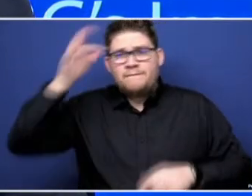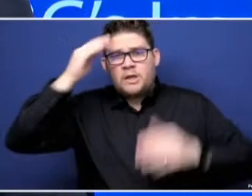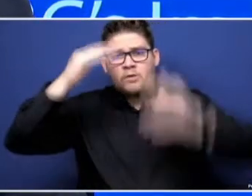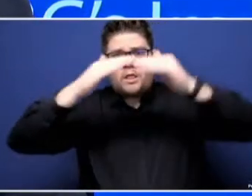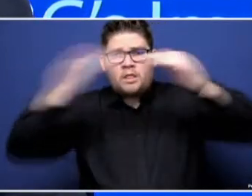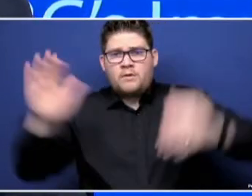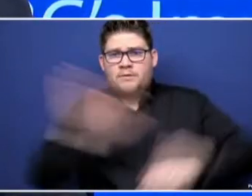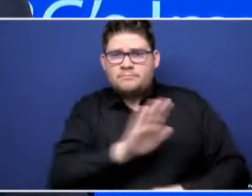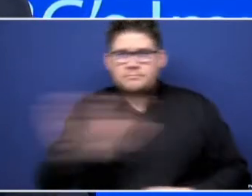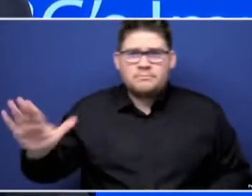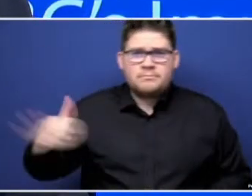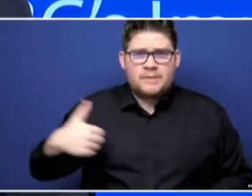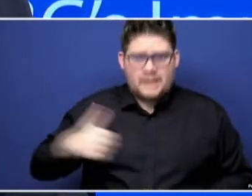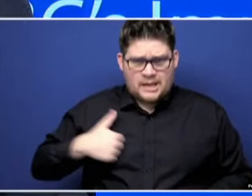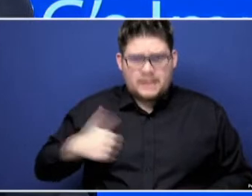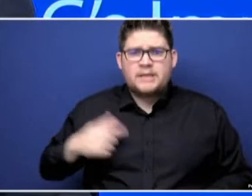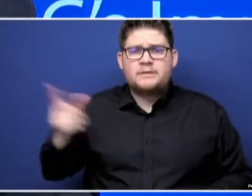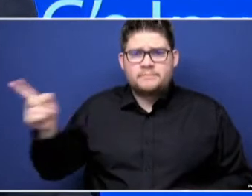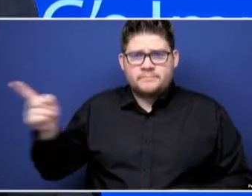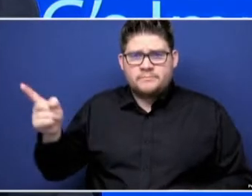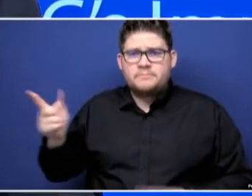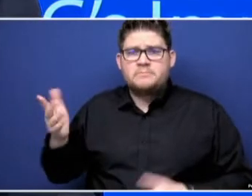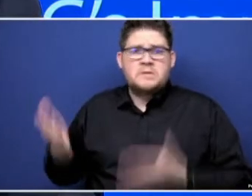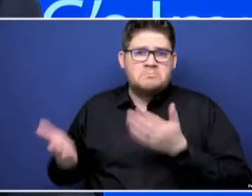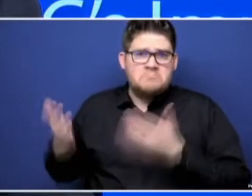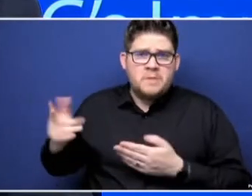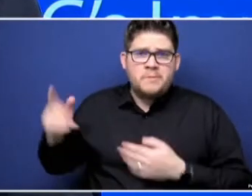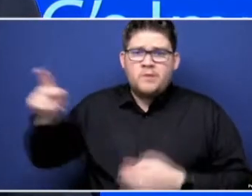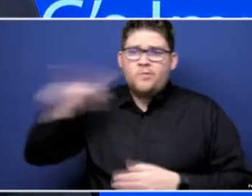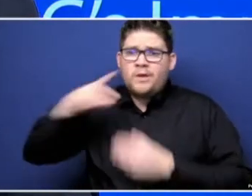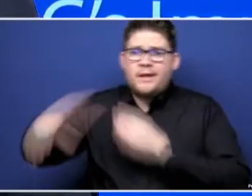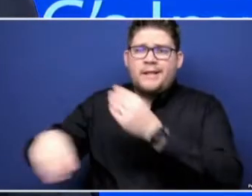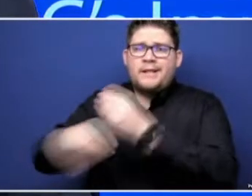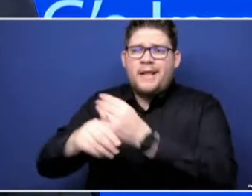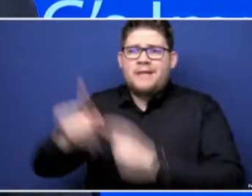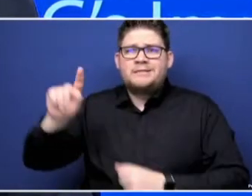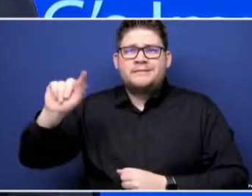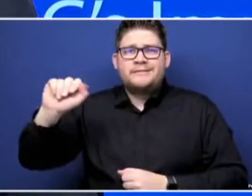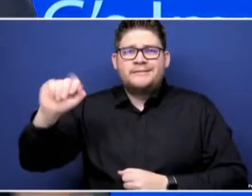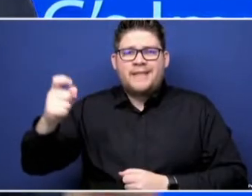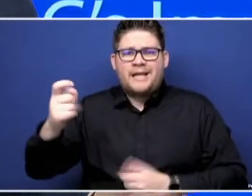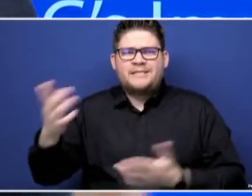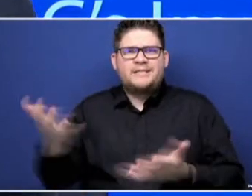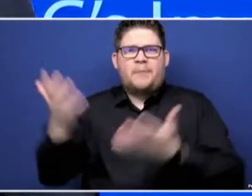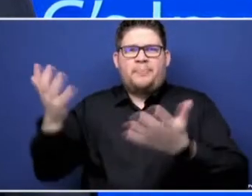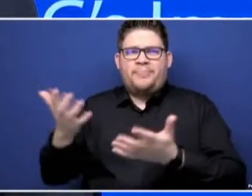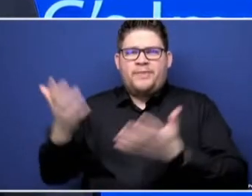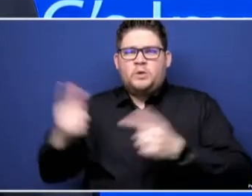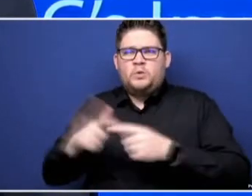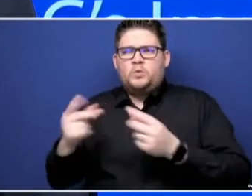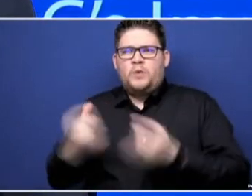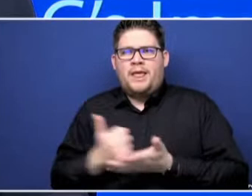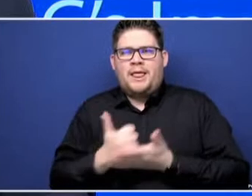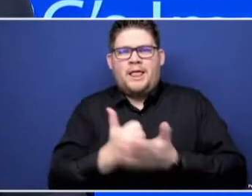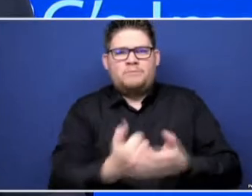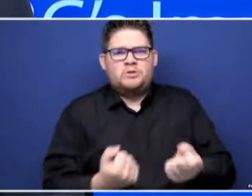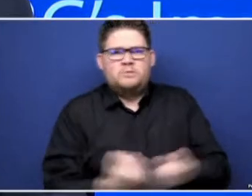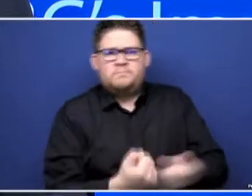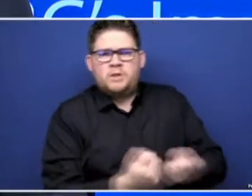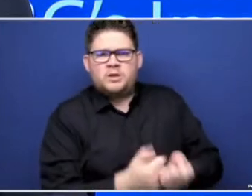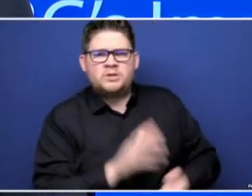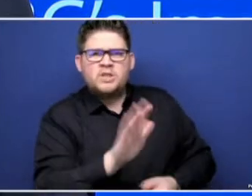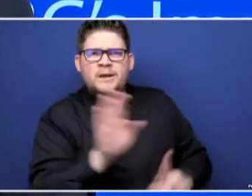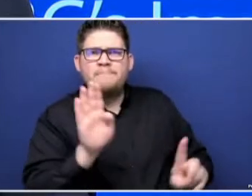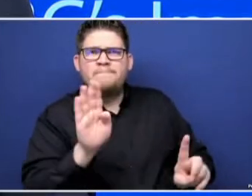in Nisga'a territory with a colleague. We were traveling from Greenville to Kincolith. The cell service